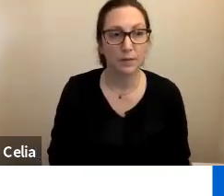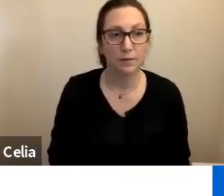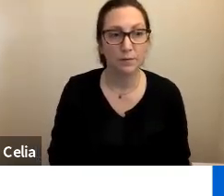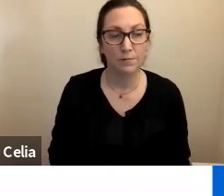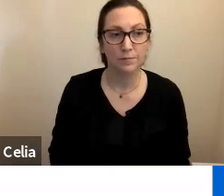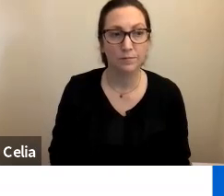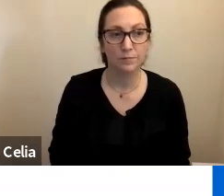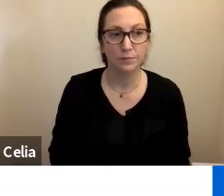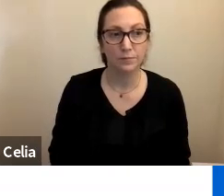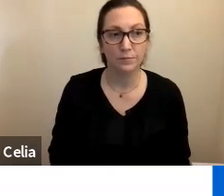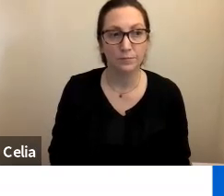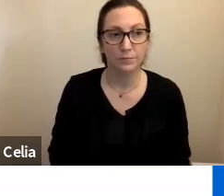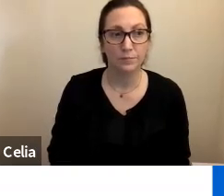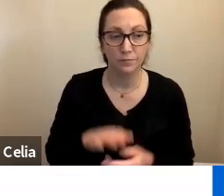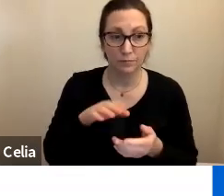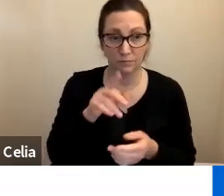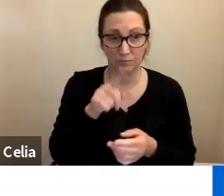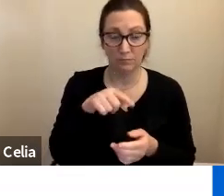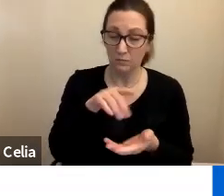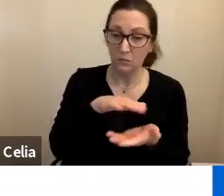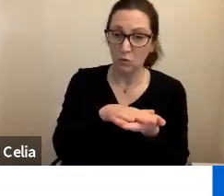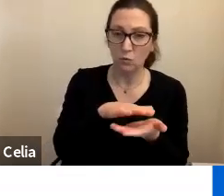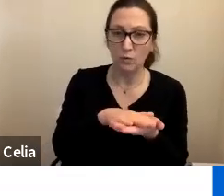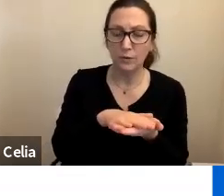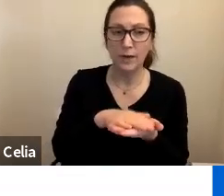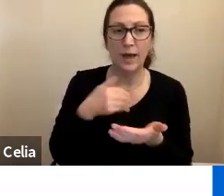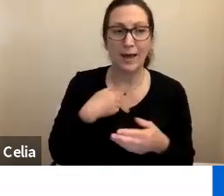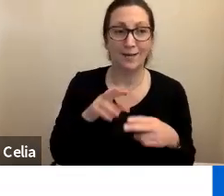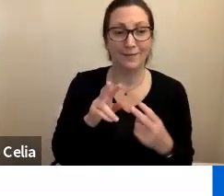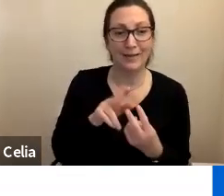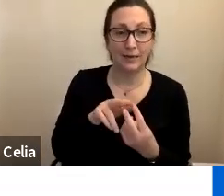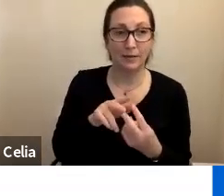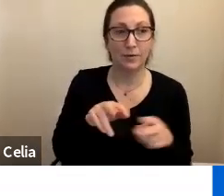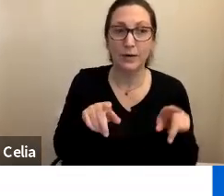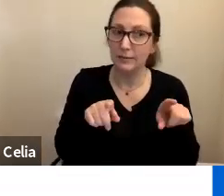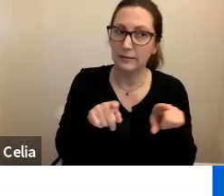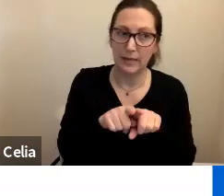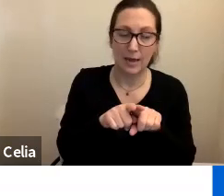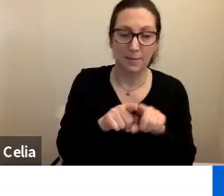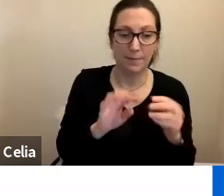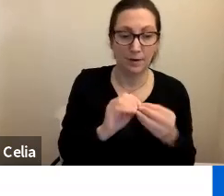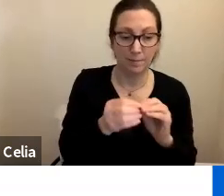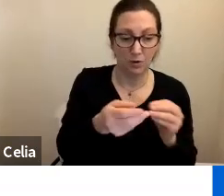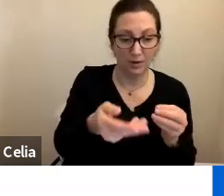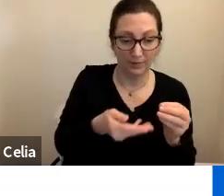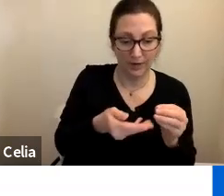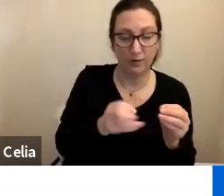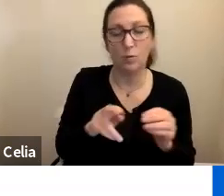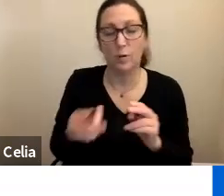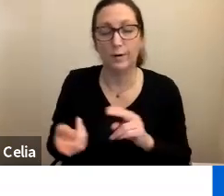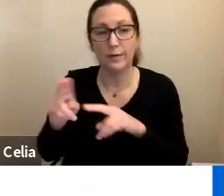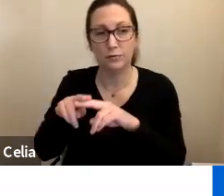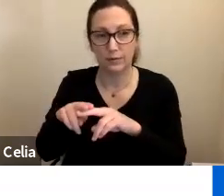schools with students who have either the same number of invitations or an increase